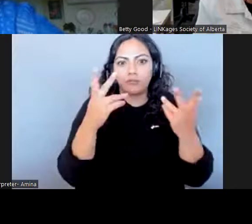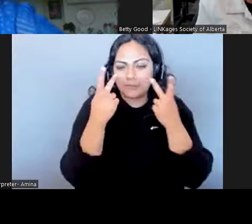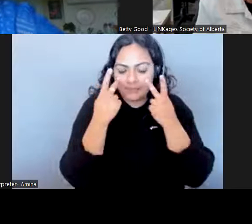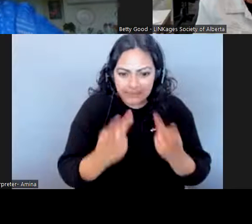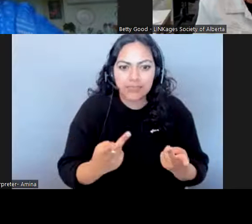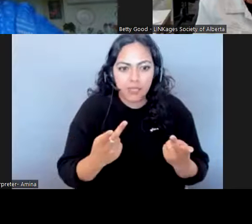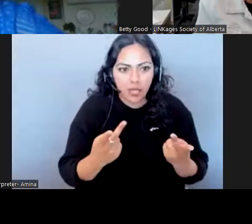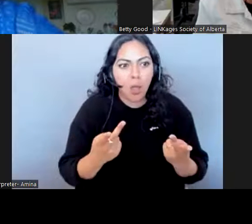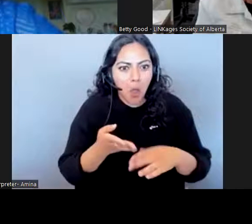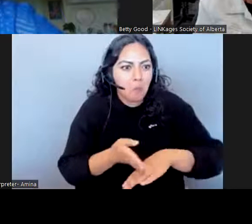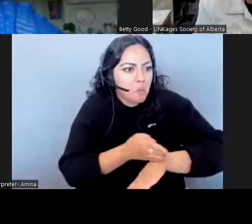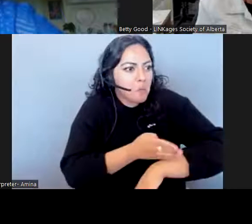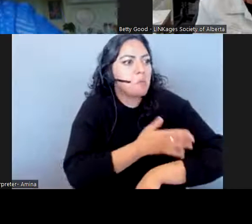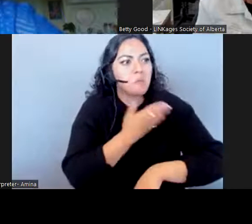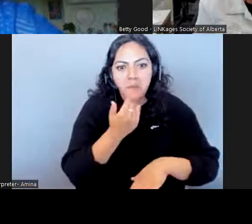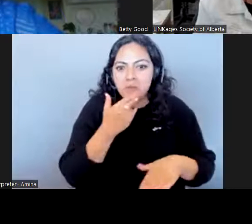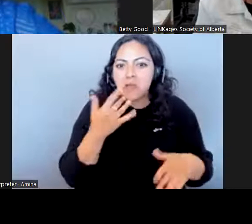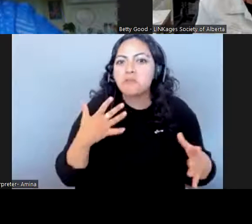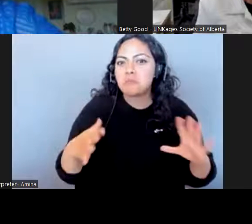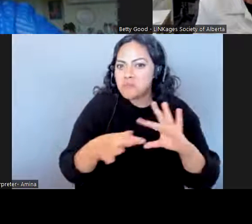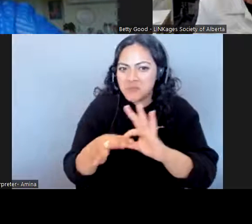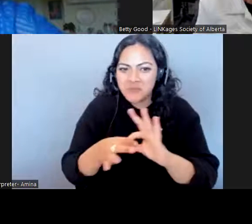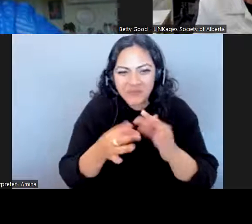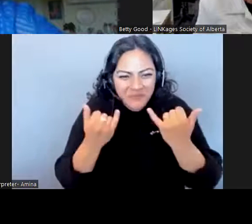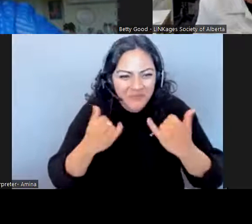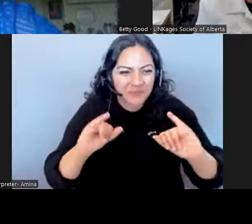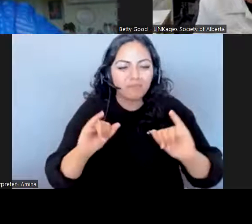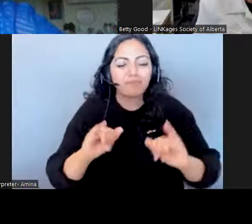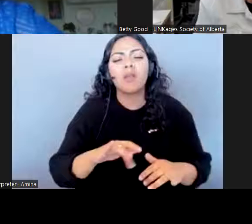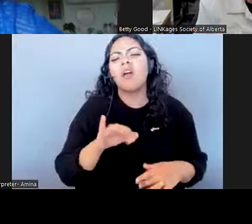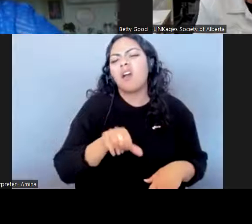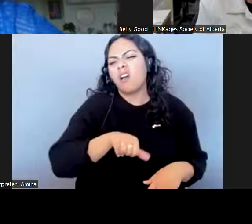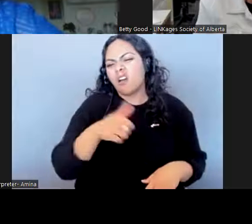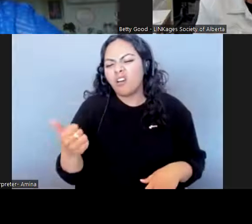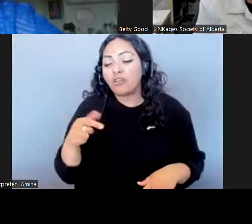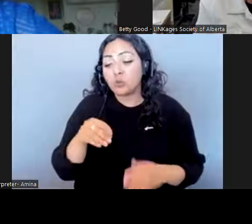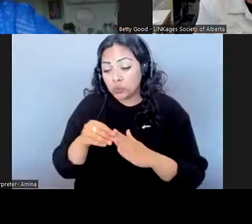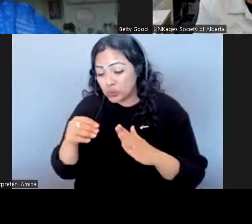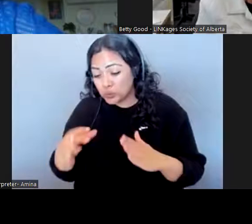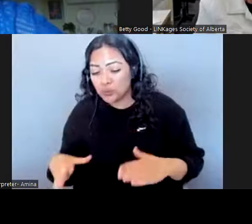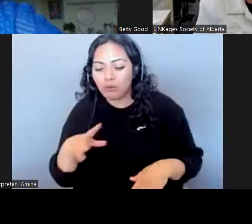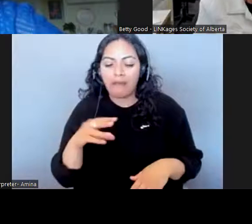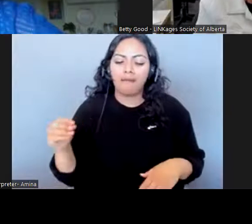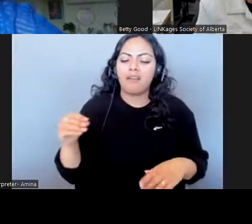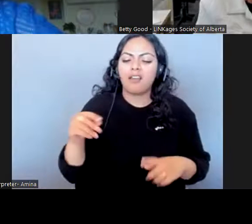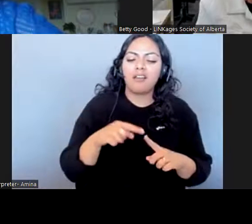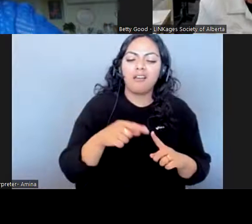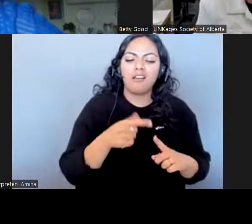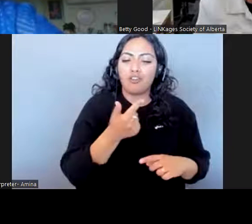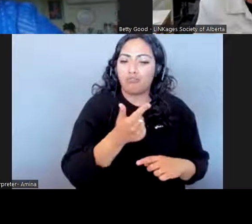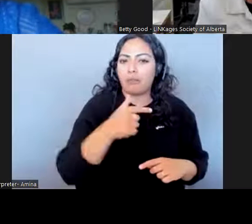one is the ageist attitudes as well. So both from the students and also the GrandPals